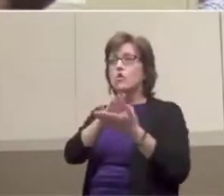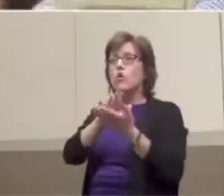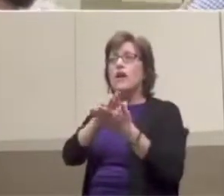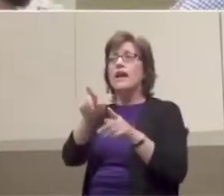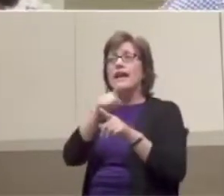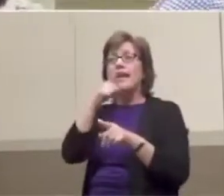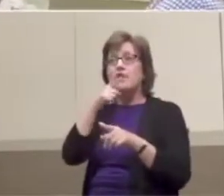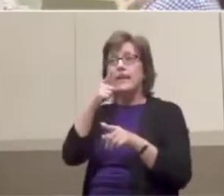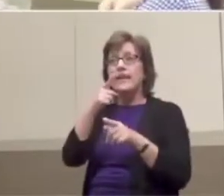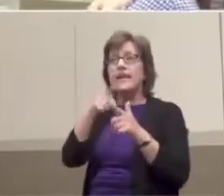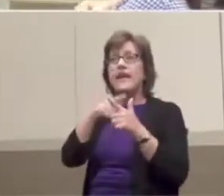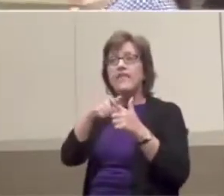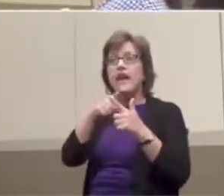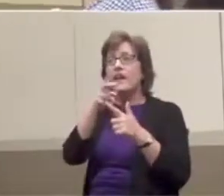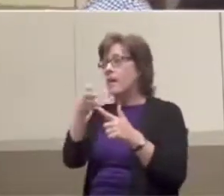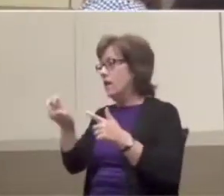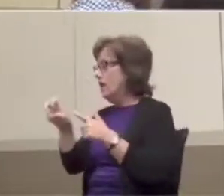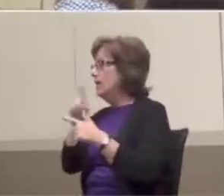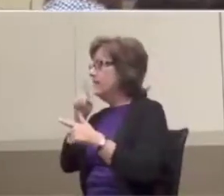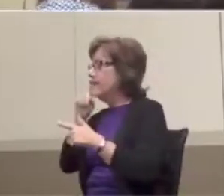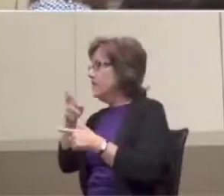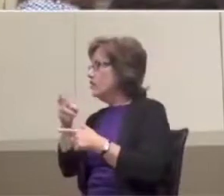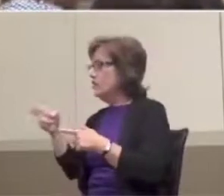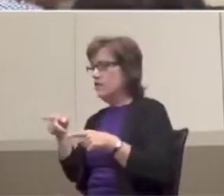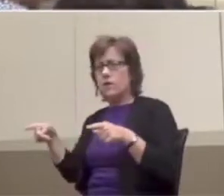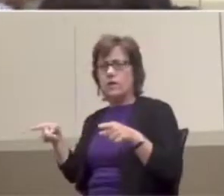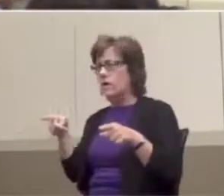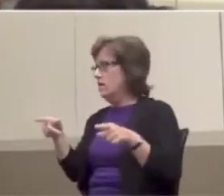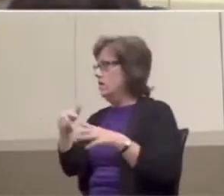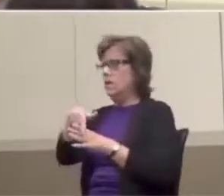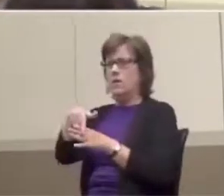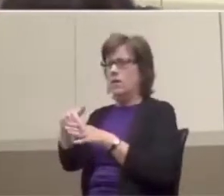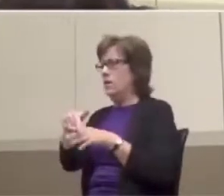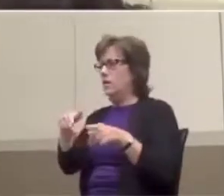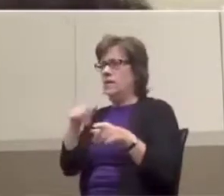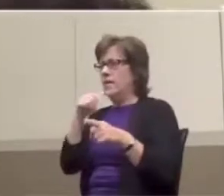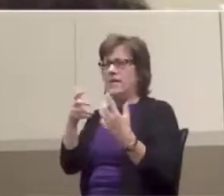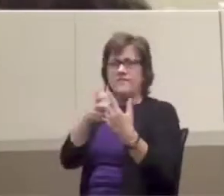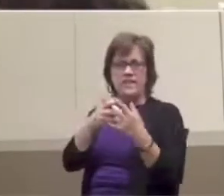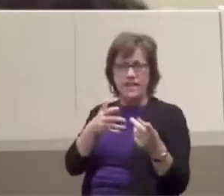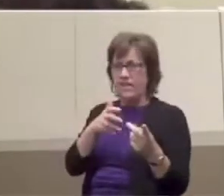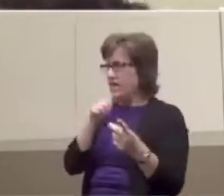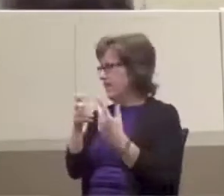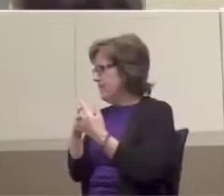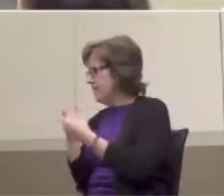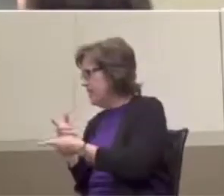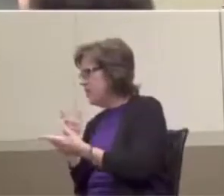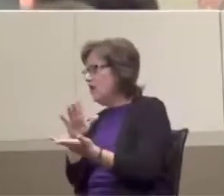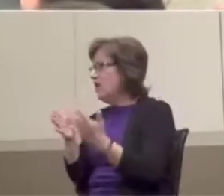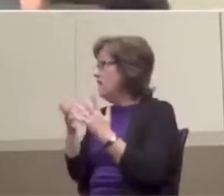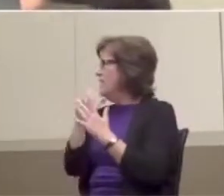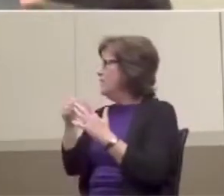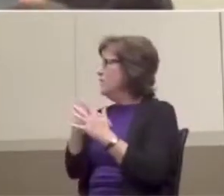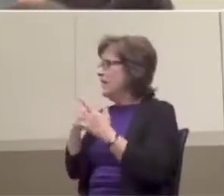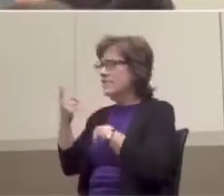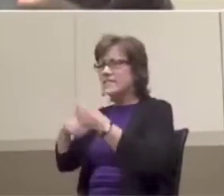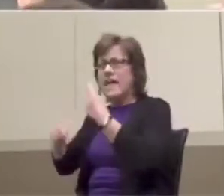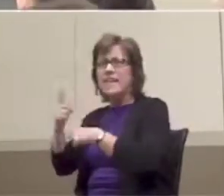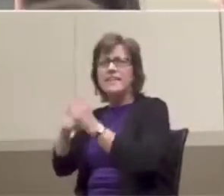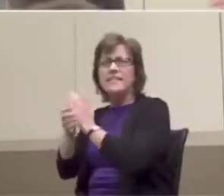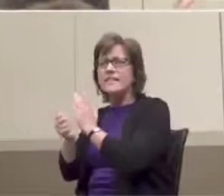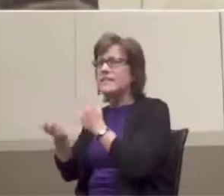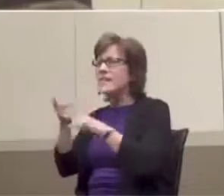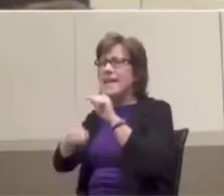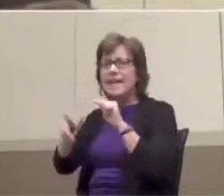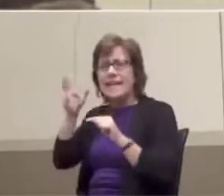So I don't think he fits. He doesn't fit anywhere because he doesn't have the sign base, but he can't